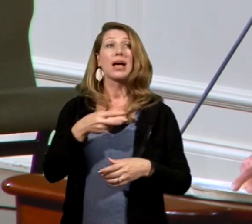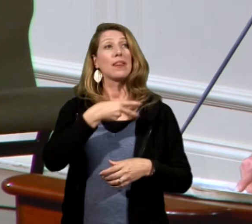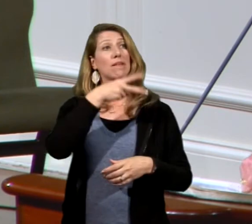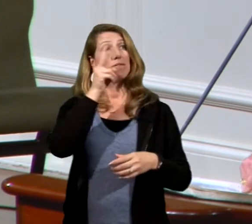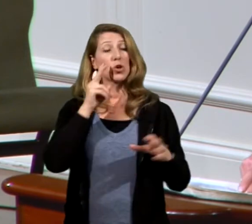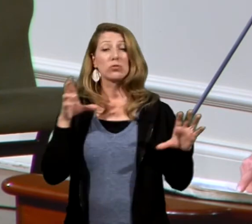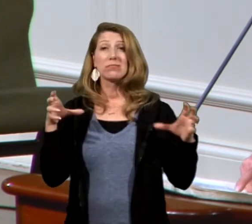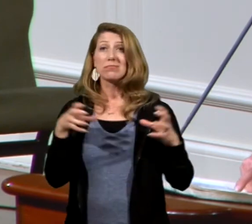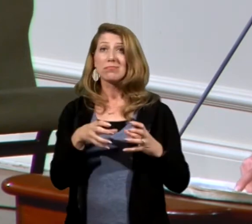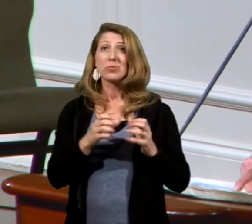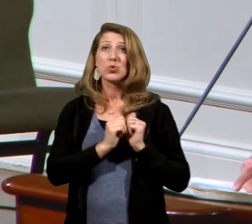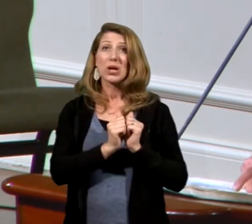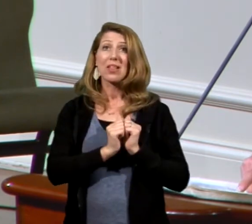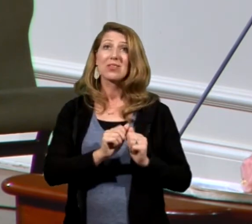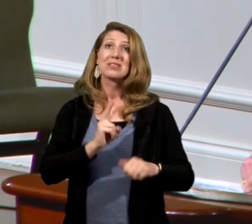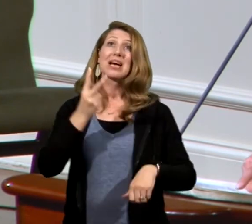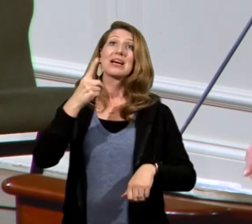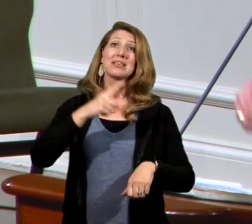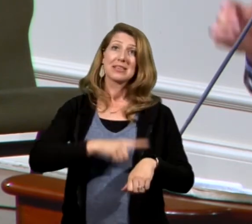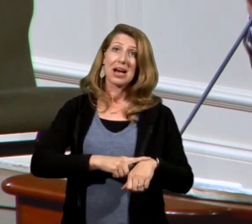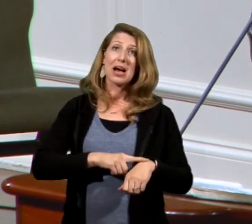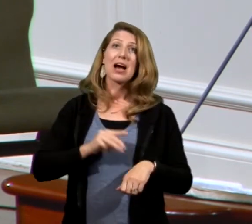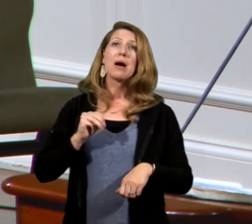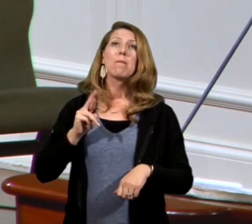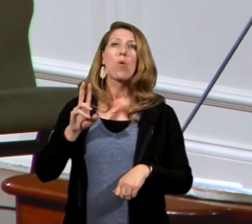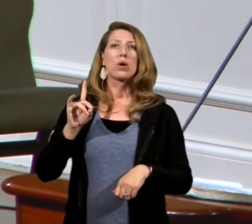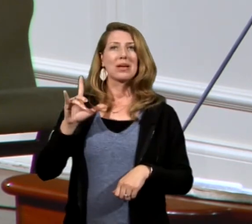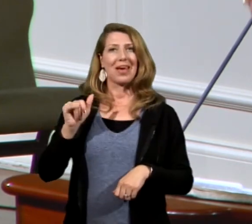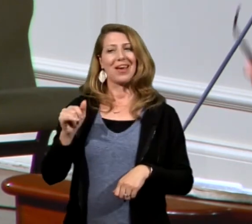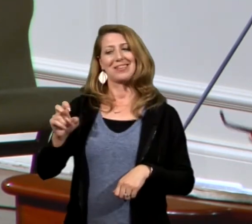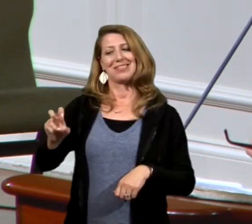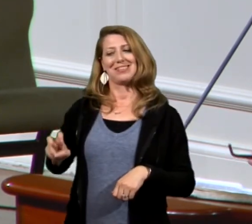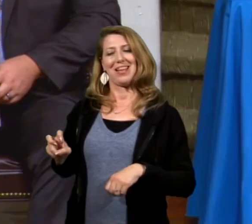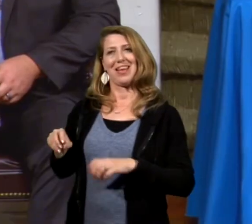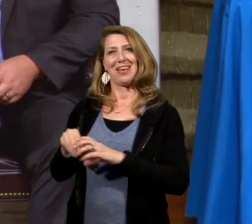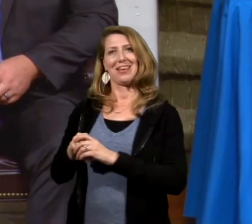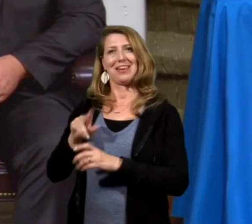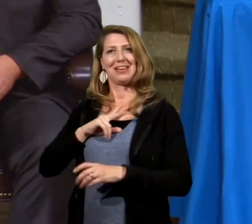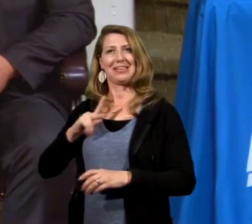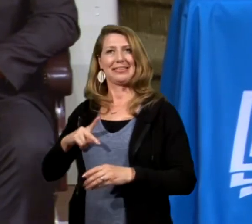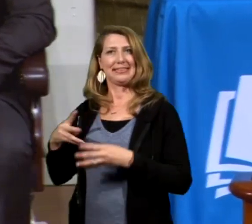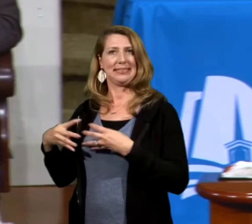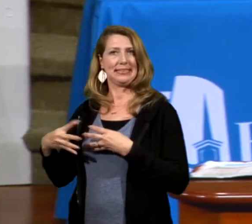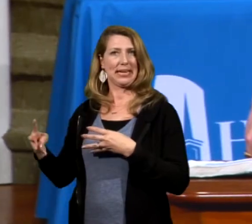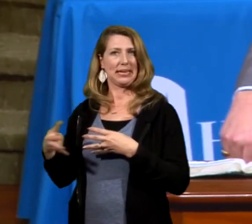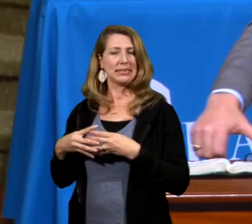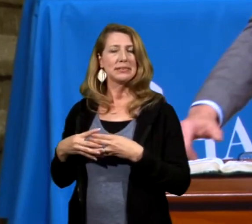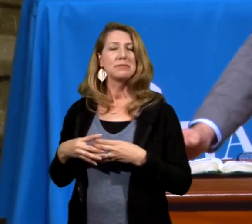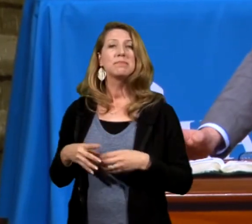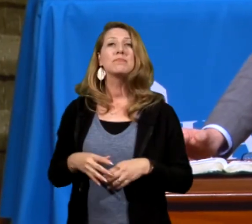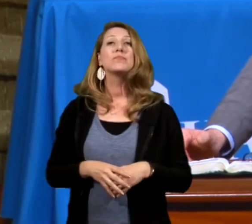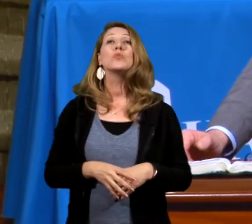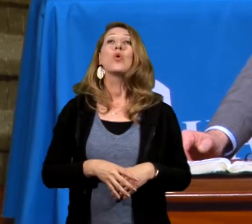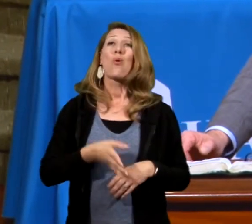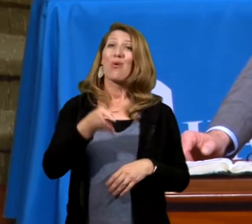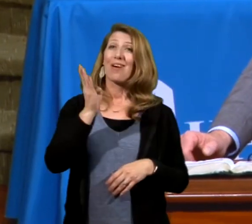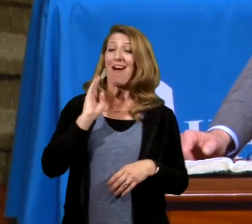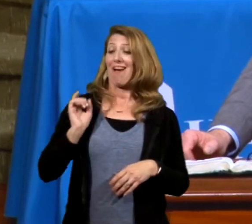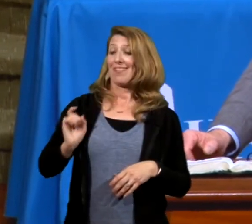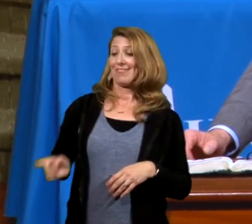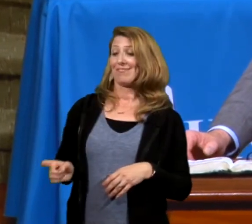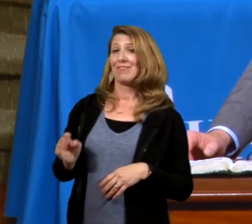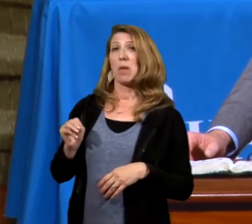gathered together the second time, the Mordecai sat in the king's gate. So sometime in there, God also gave Mordecai